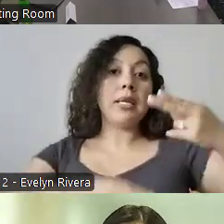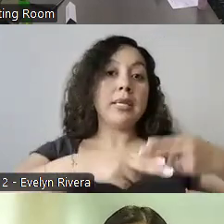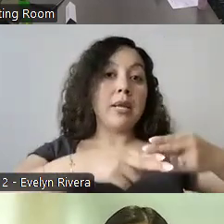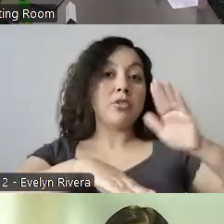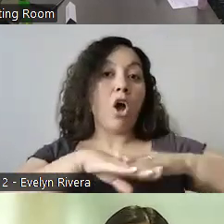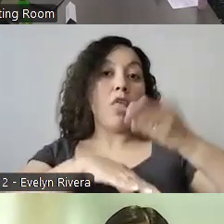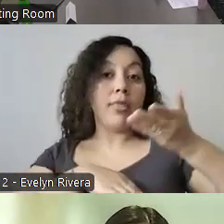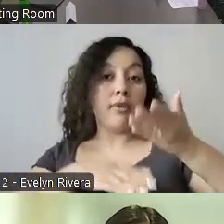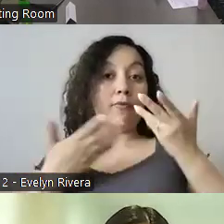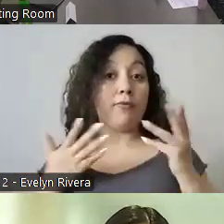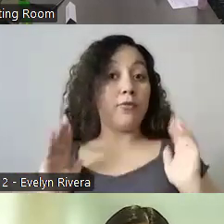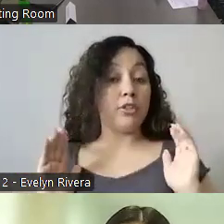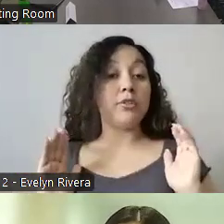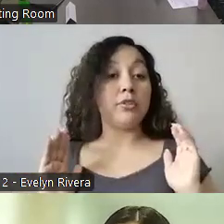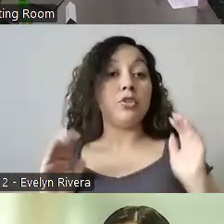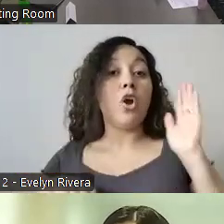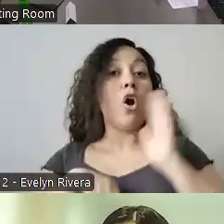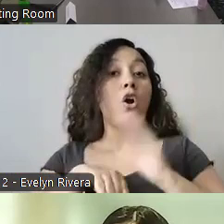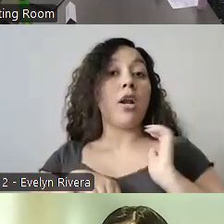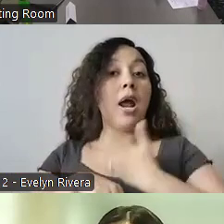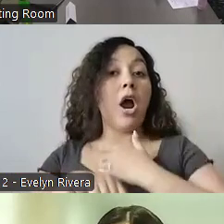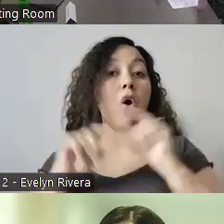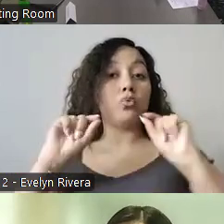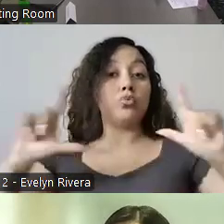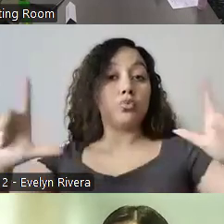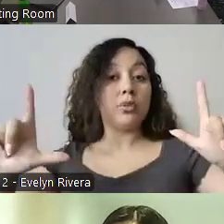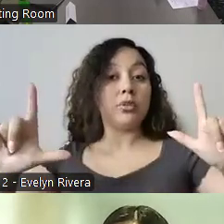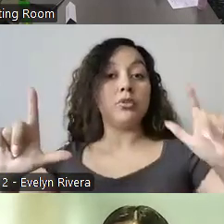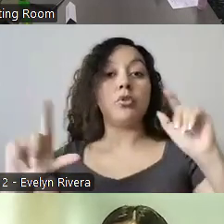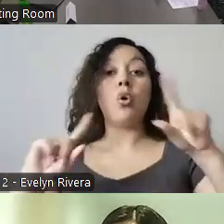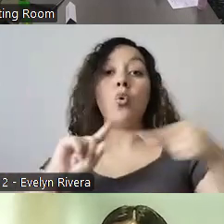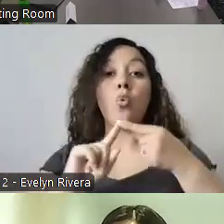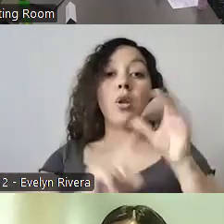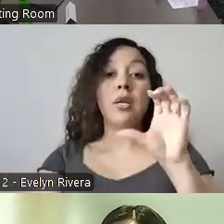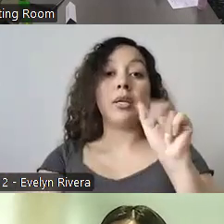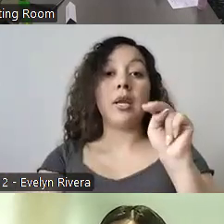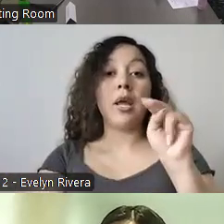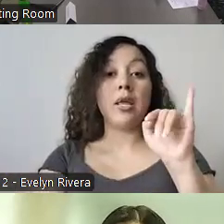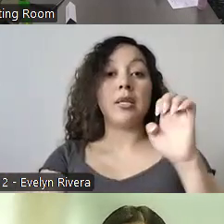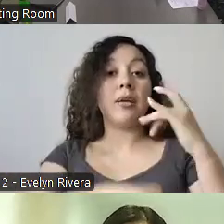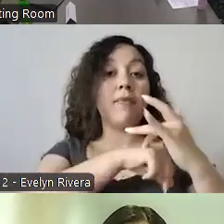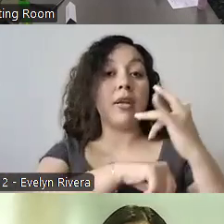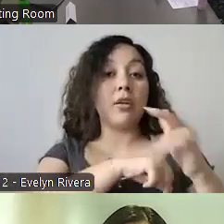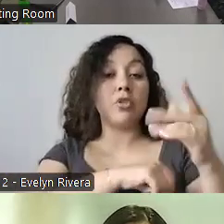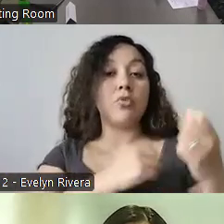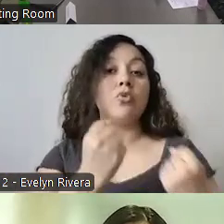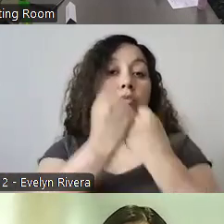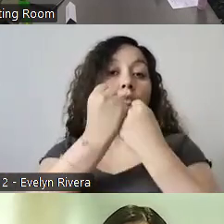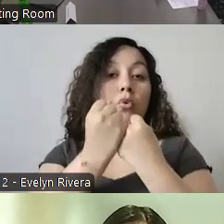here on the screen. So Wayne Canio, Behavioral Health Representative.